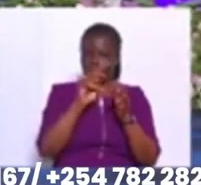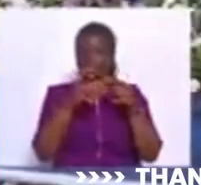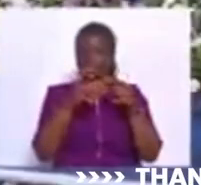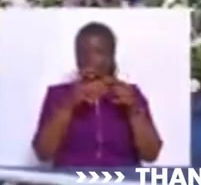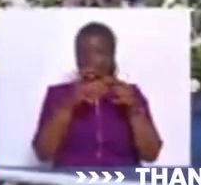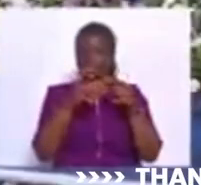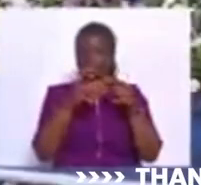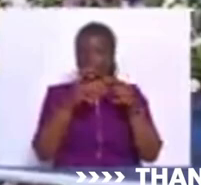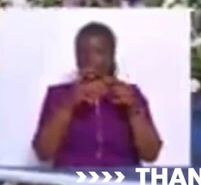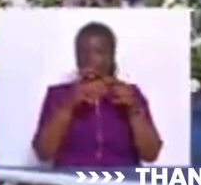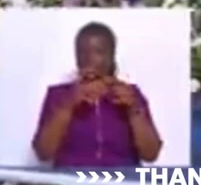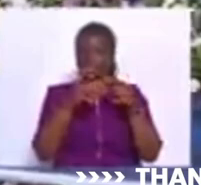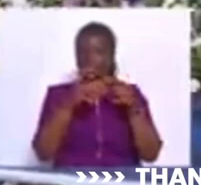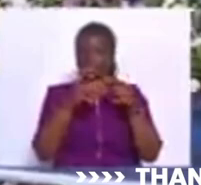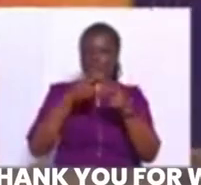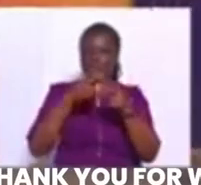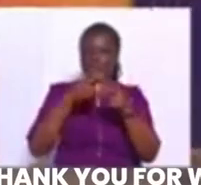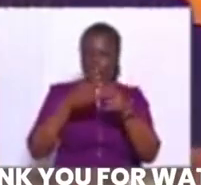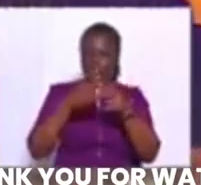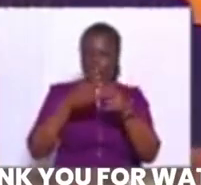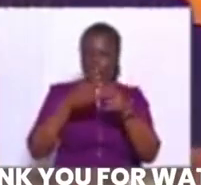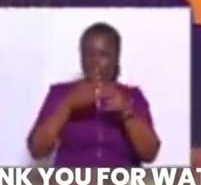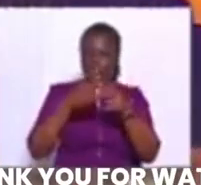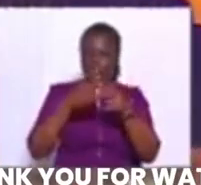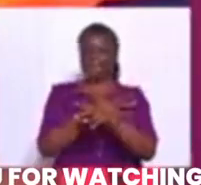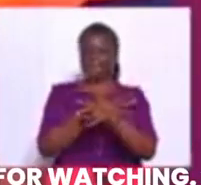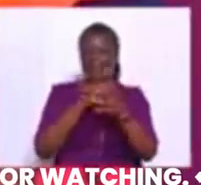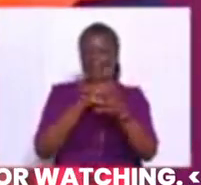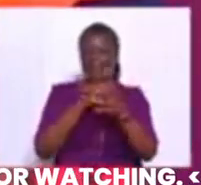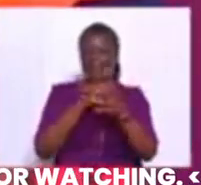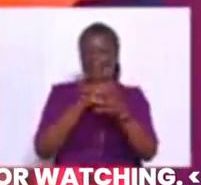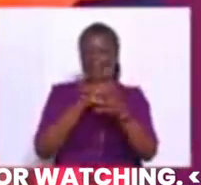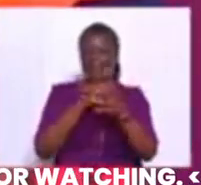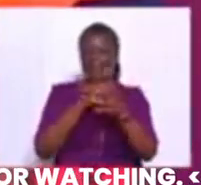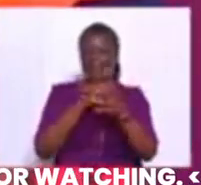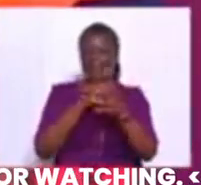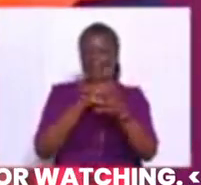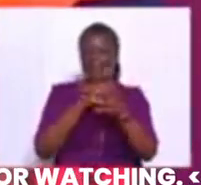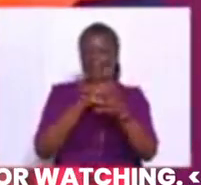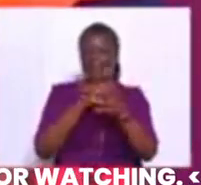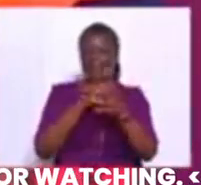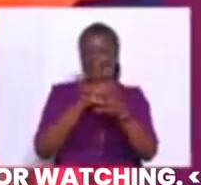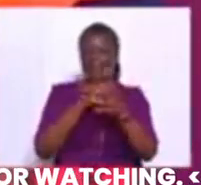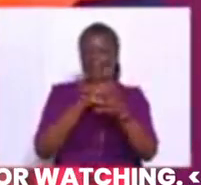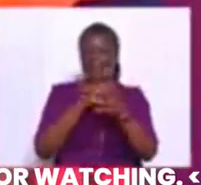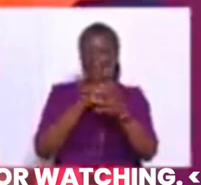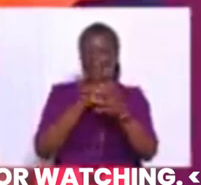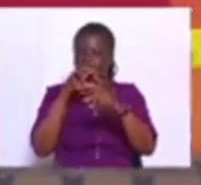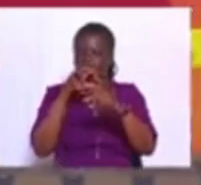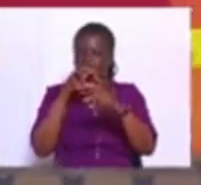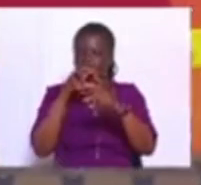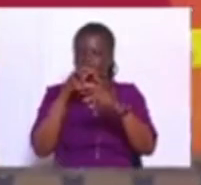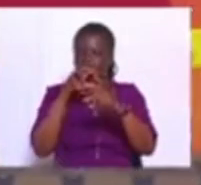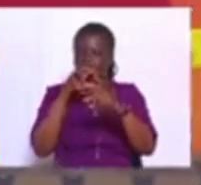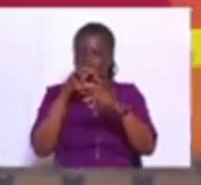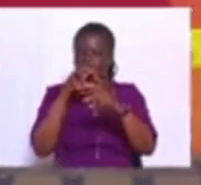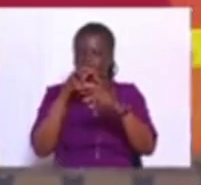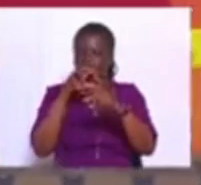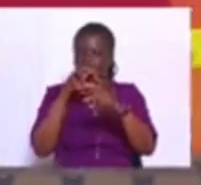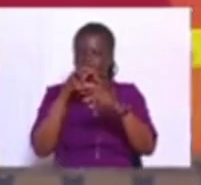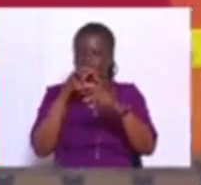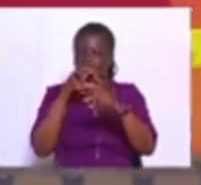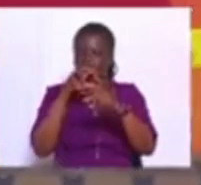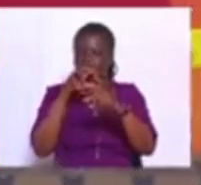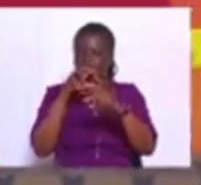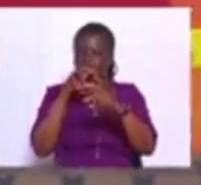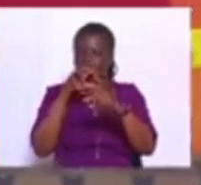to divide and divide and divide until you get a lump, and then it becomes a cancer. That's exactly what cancer is. Here's something that